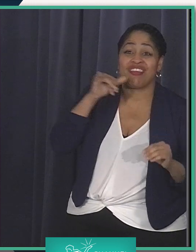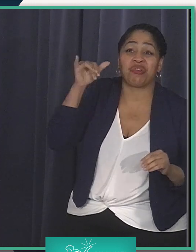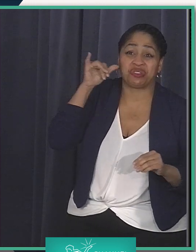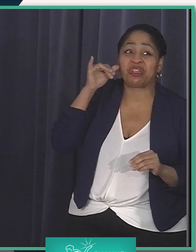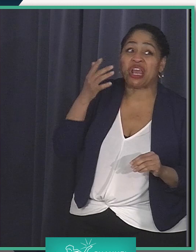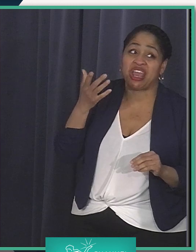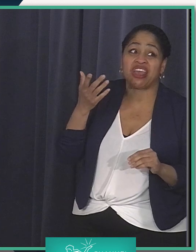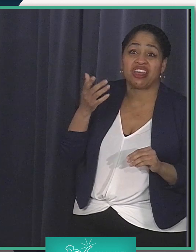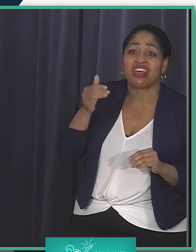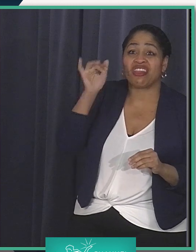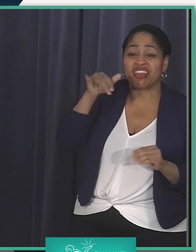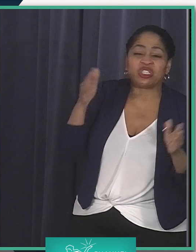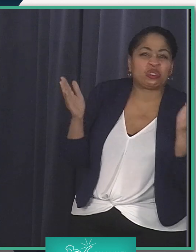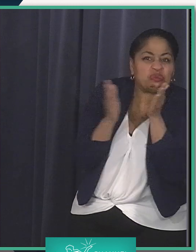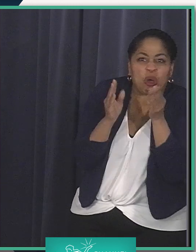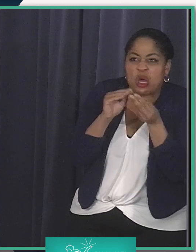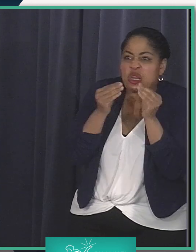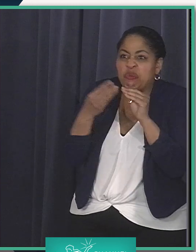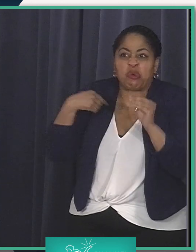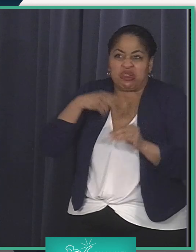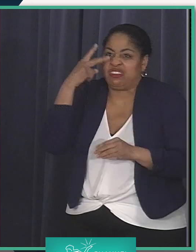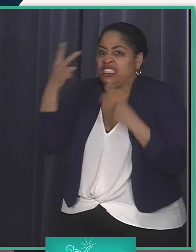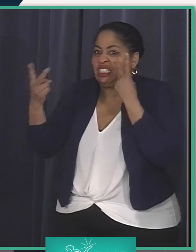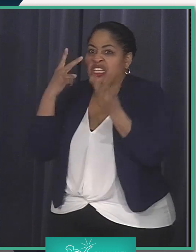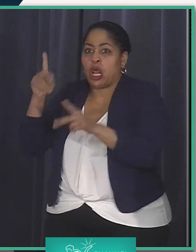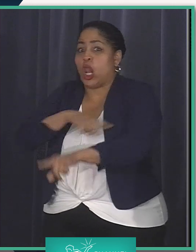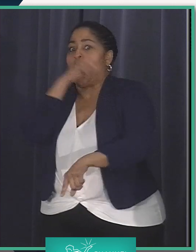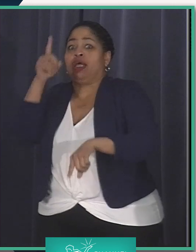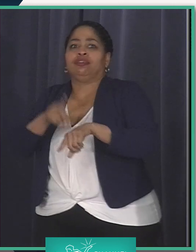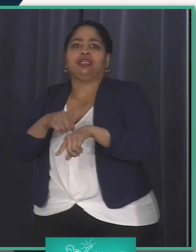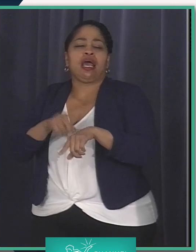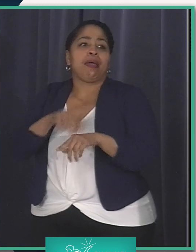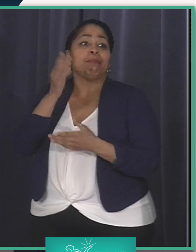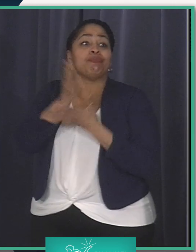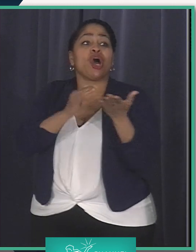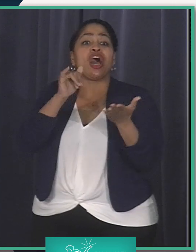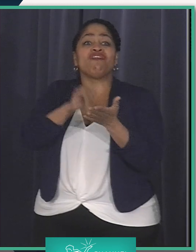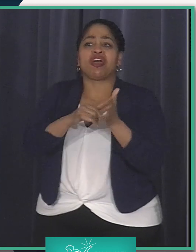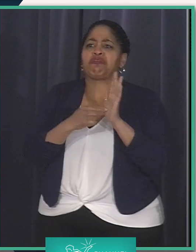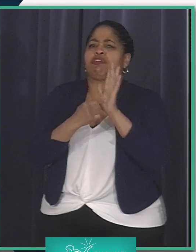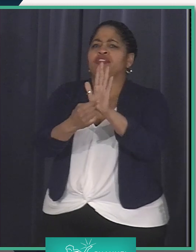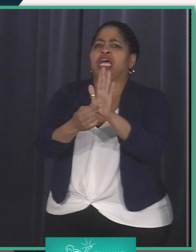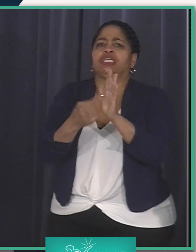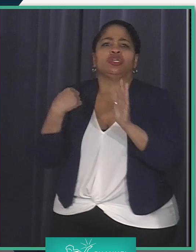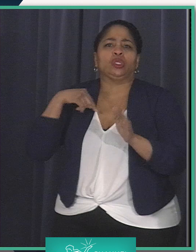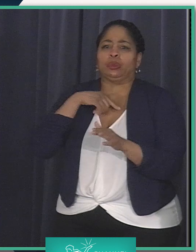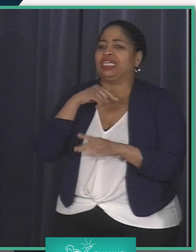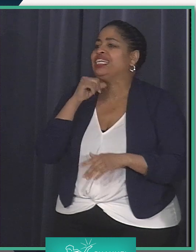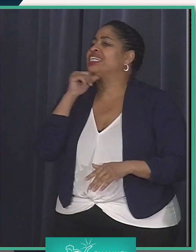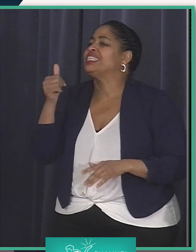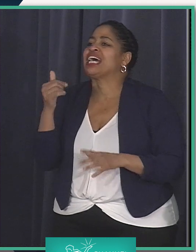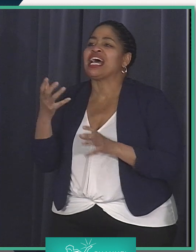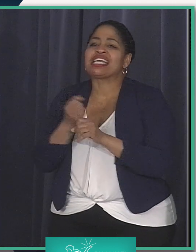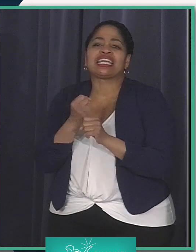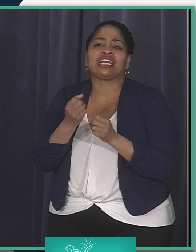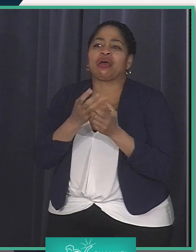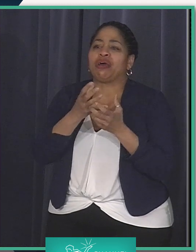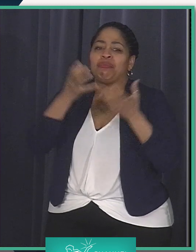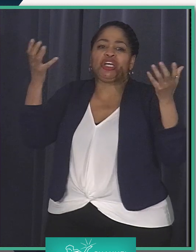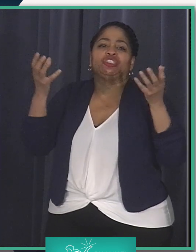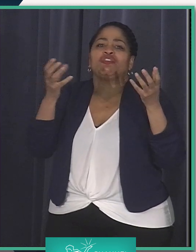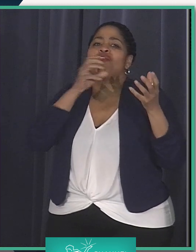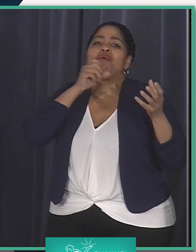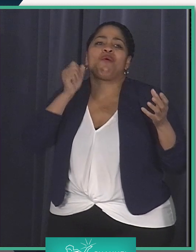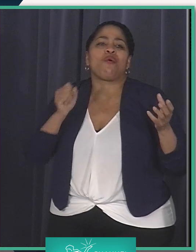is the smallest number we've seen in a long time. Part of that reflects that we did not get a bunch of old death certificates